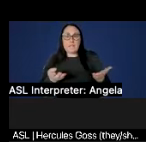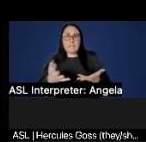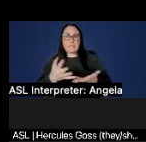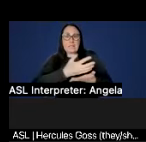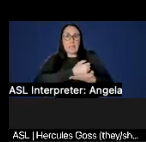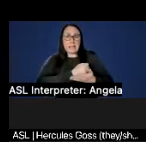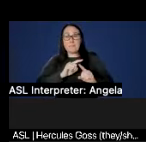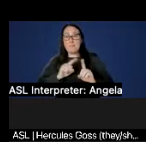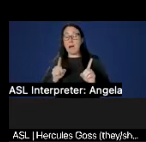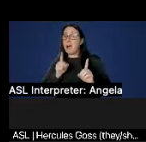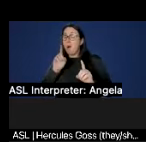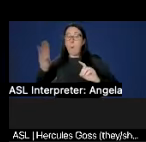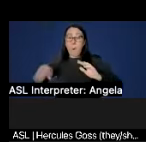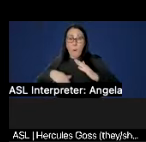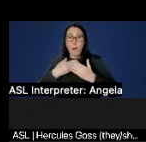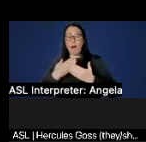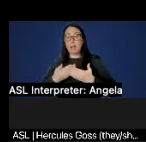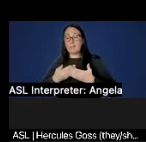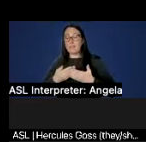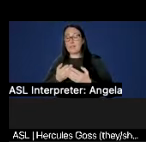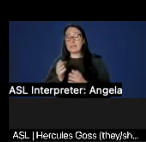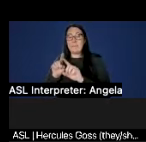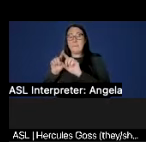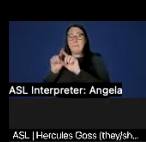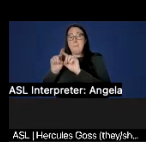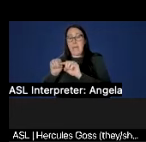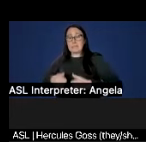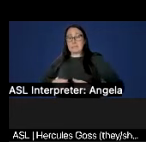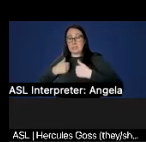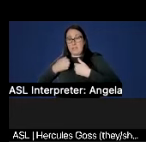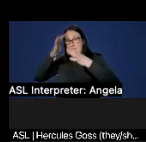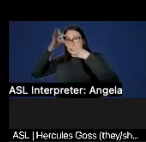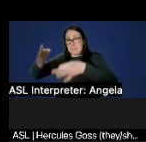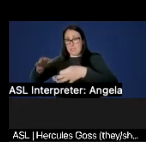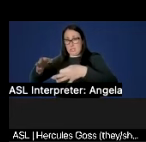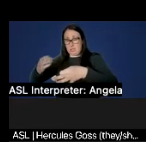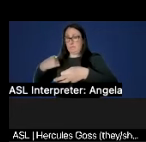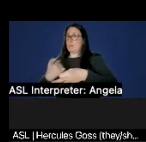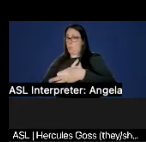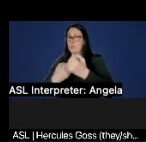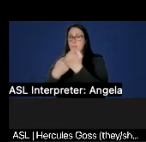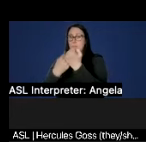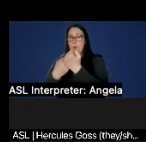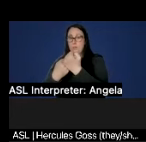determination of the victim, of the survivor, and we support that. Can go to the next slide, please.